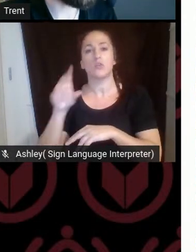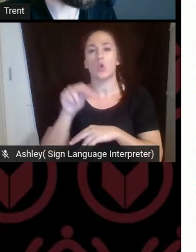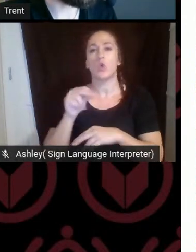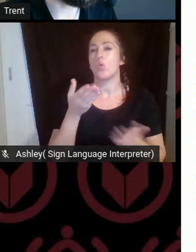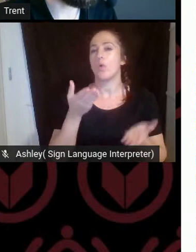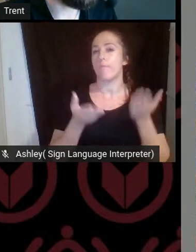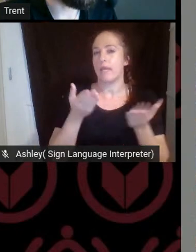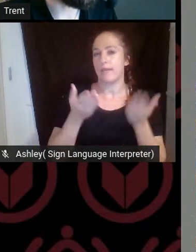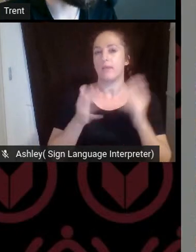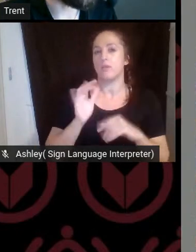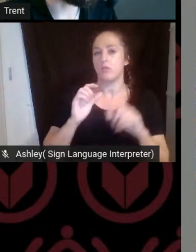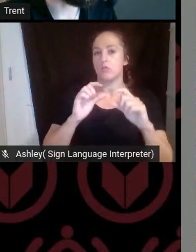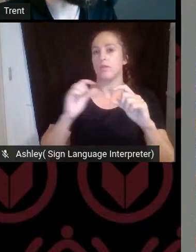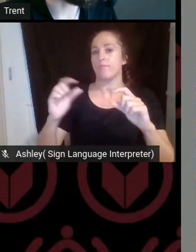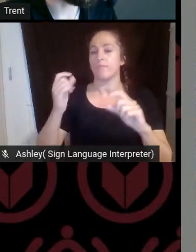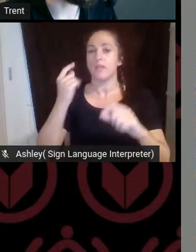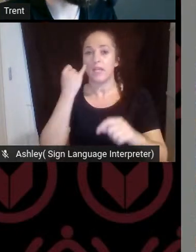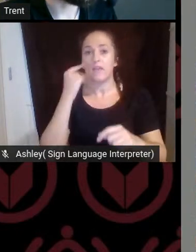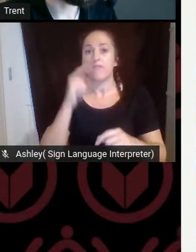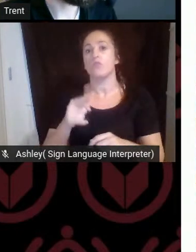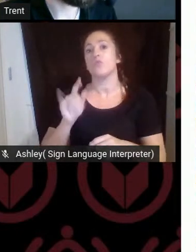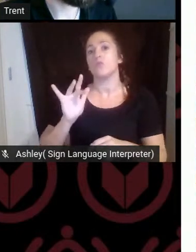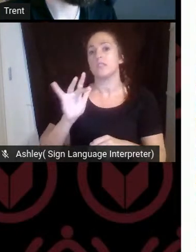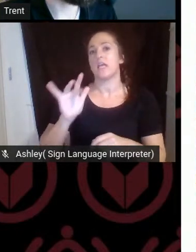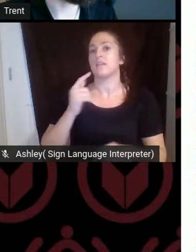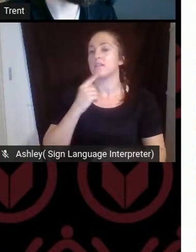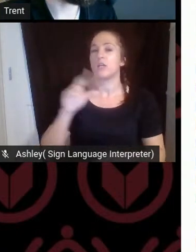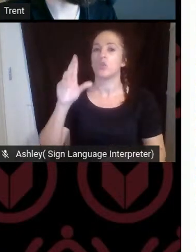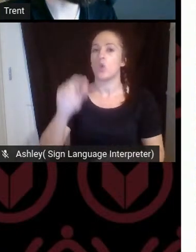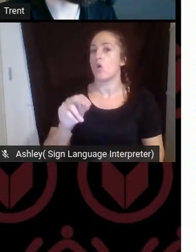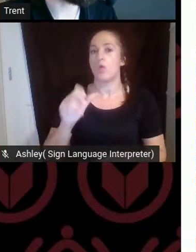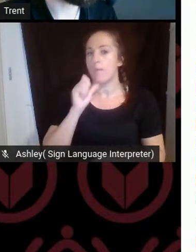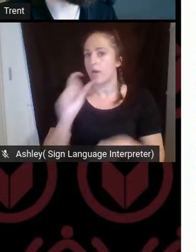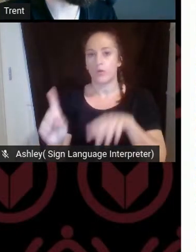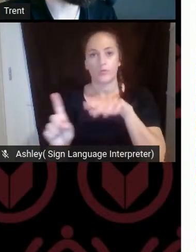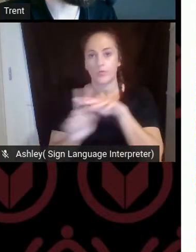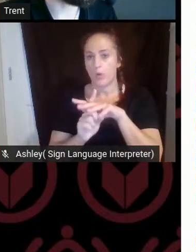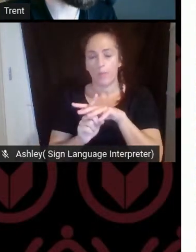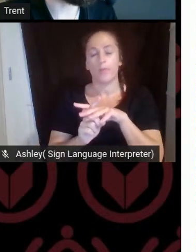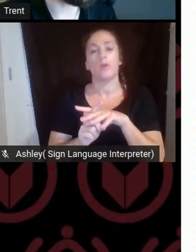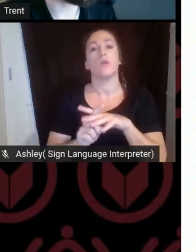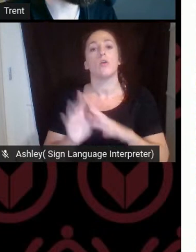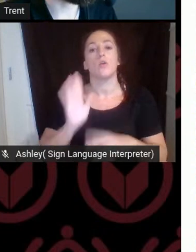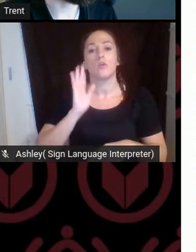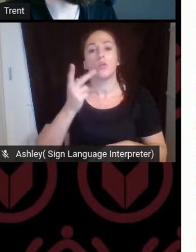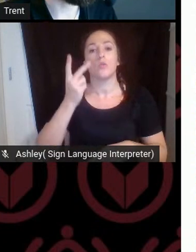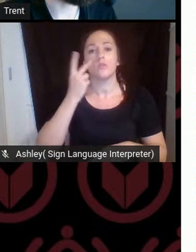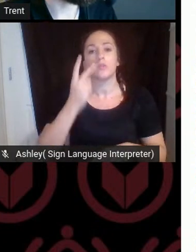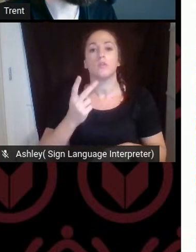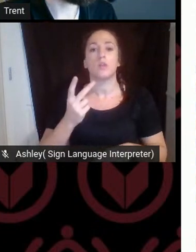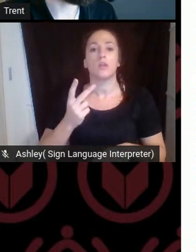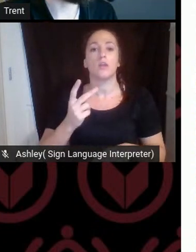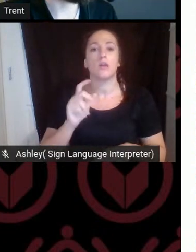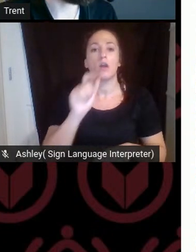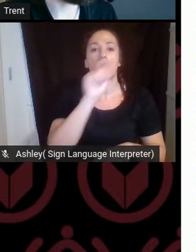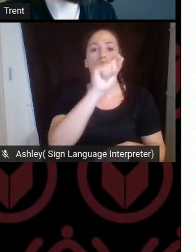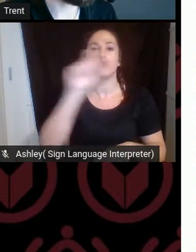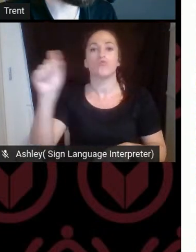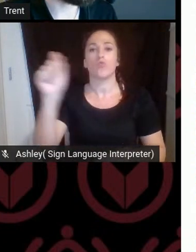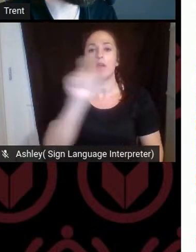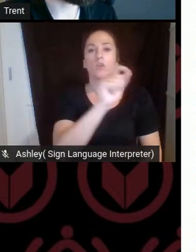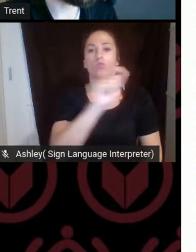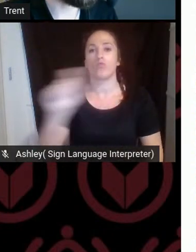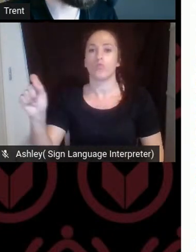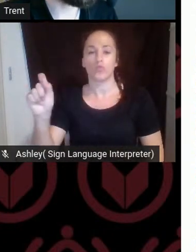let's say, no, I'm not going to this, you'll see a strike through in that event. All right.